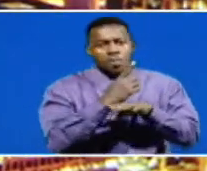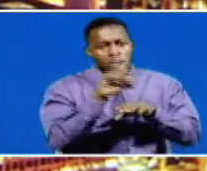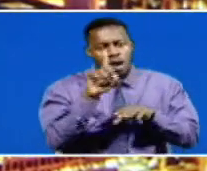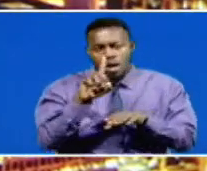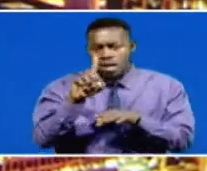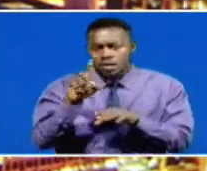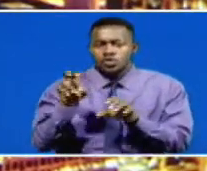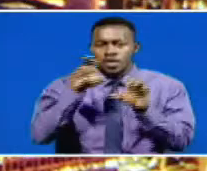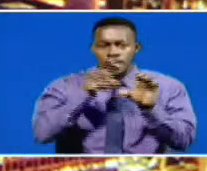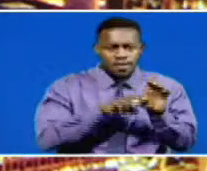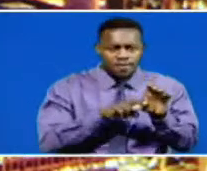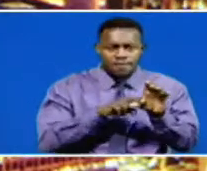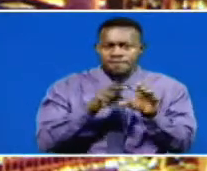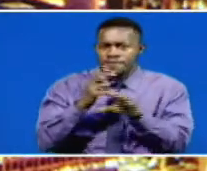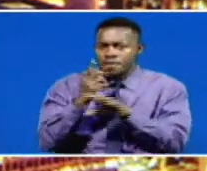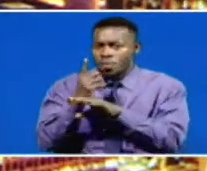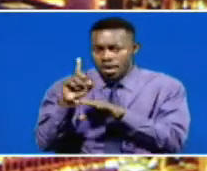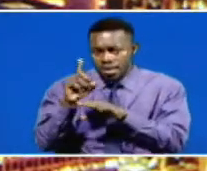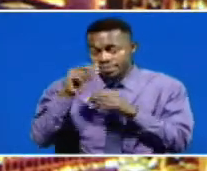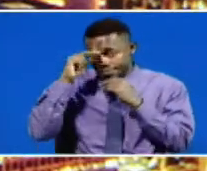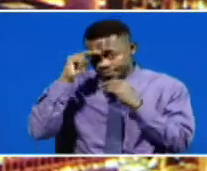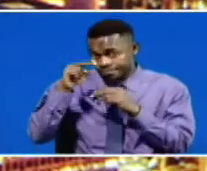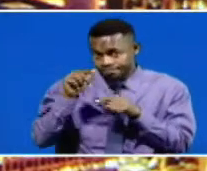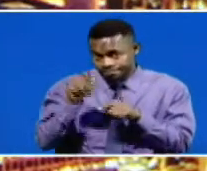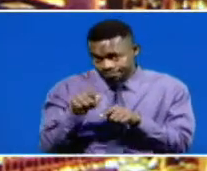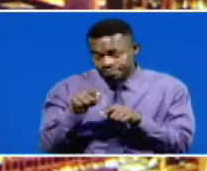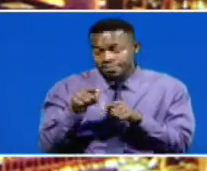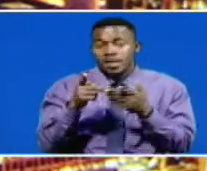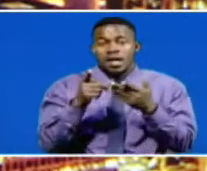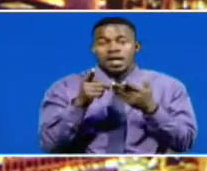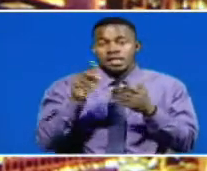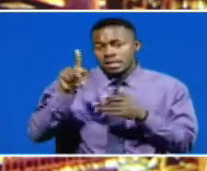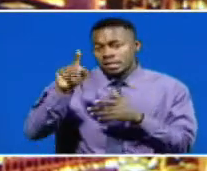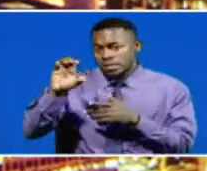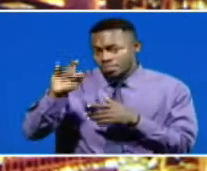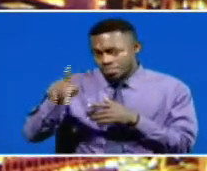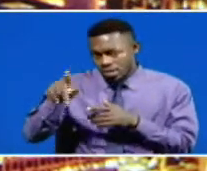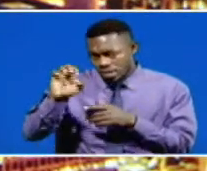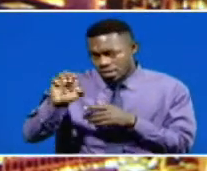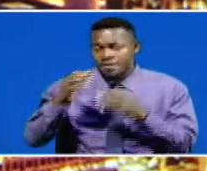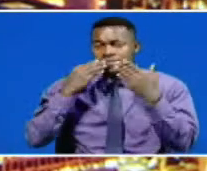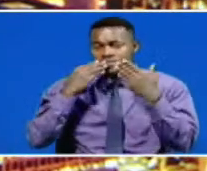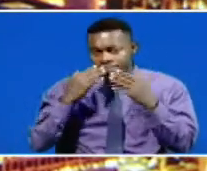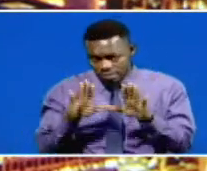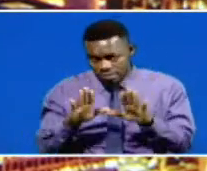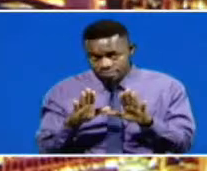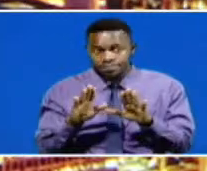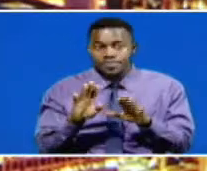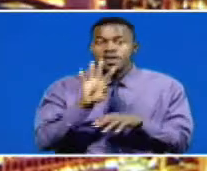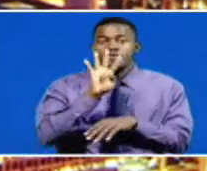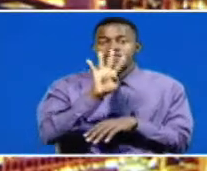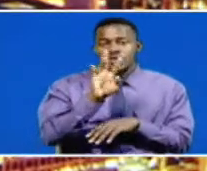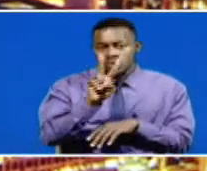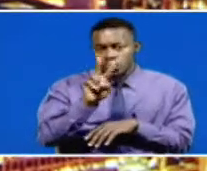the 2023 Kenya Certificate of Primary Education, KCPE. Now, some